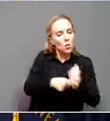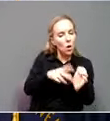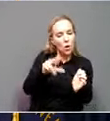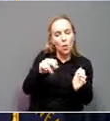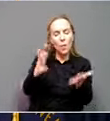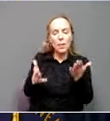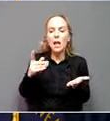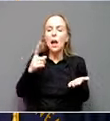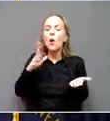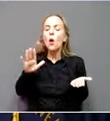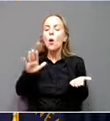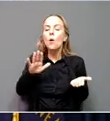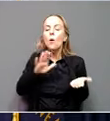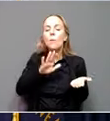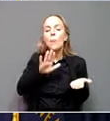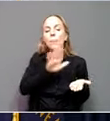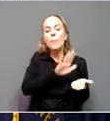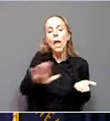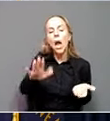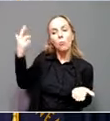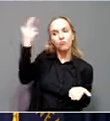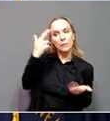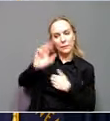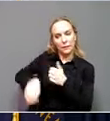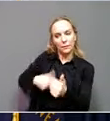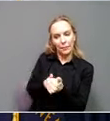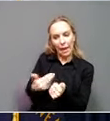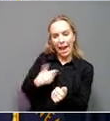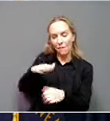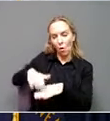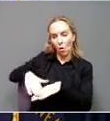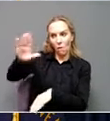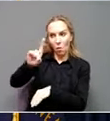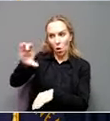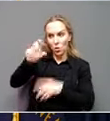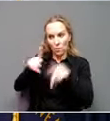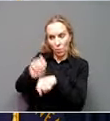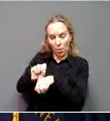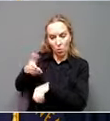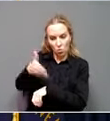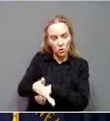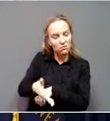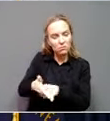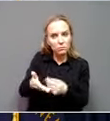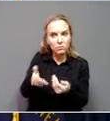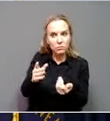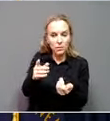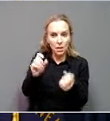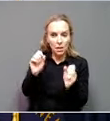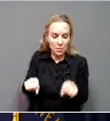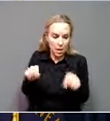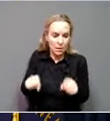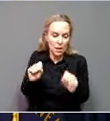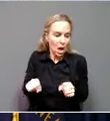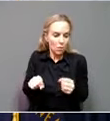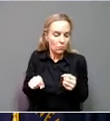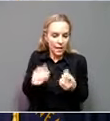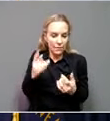Occupational Safety Health Administration is that if you have over 100 people in a workplace, there could be real spread if folks